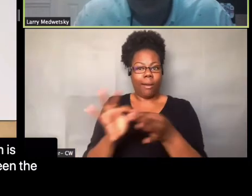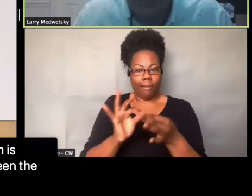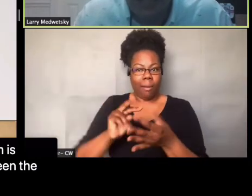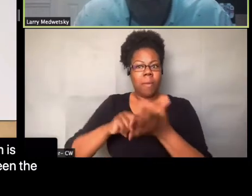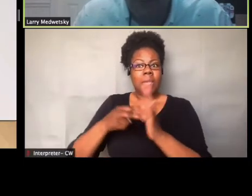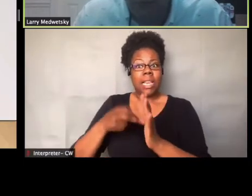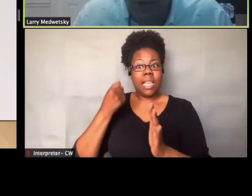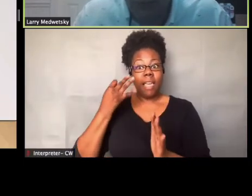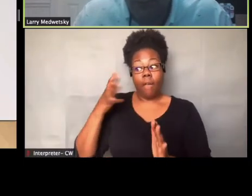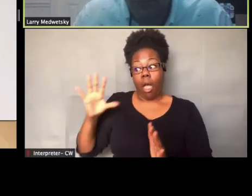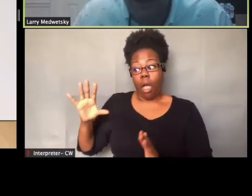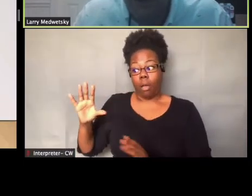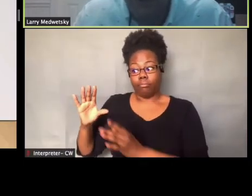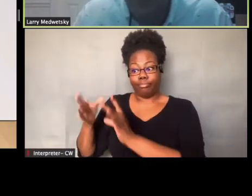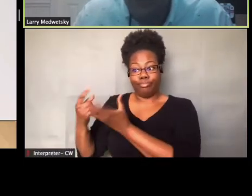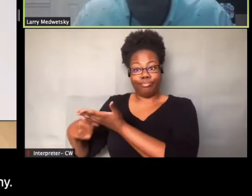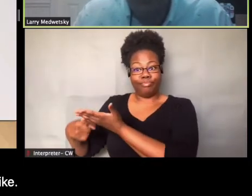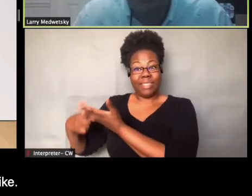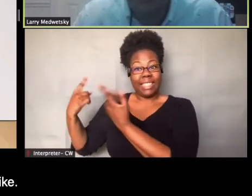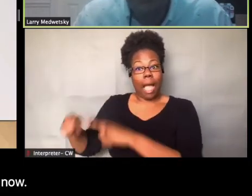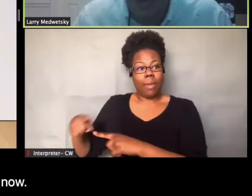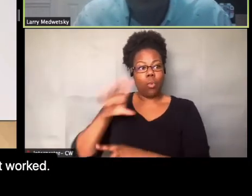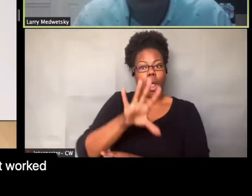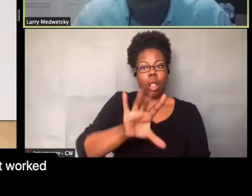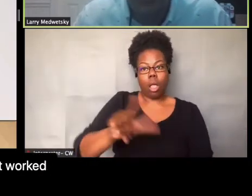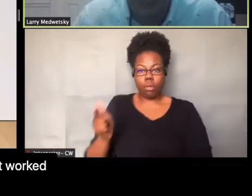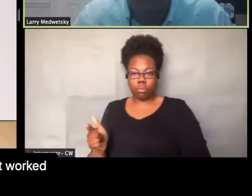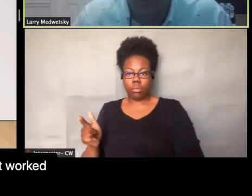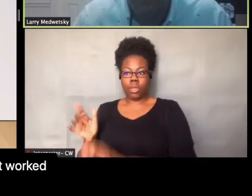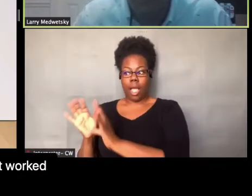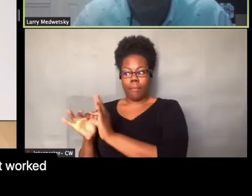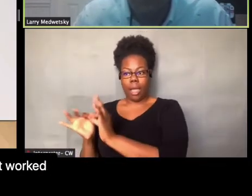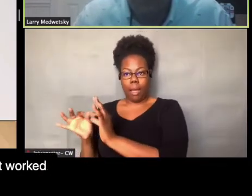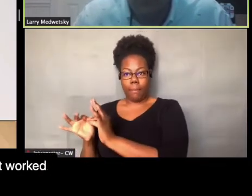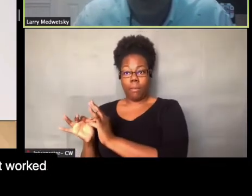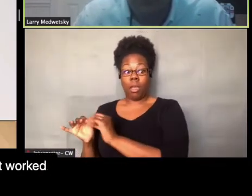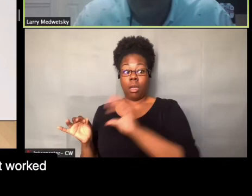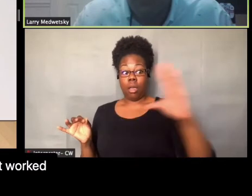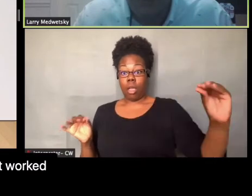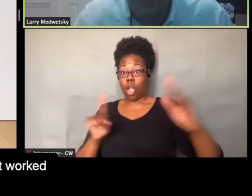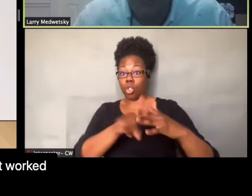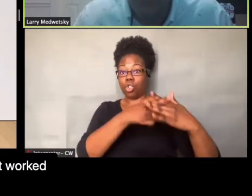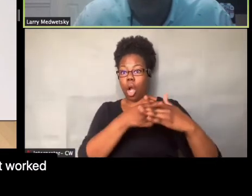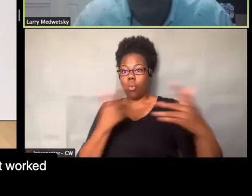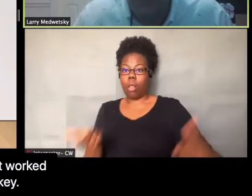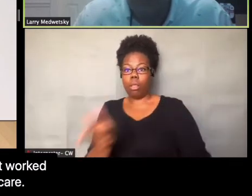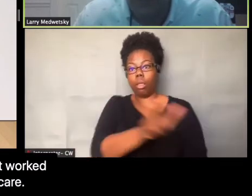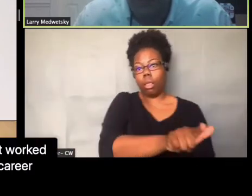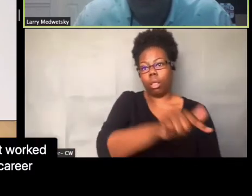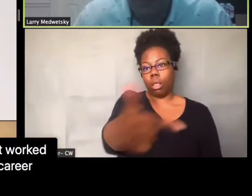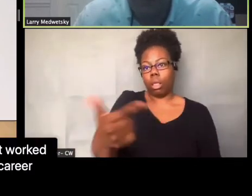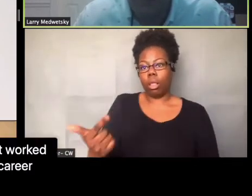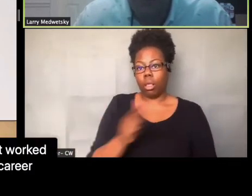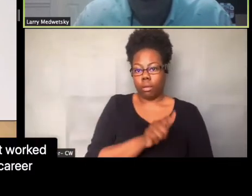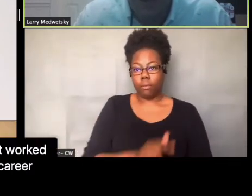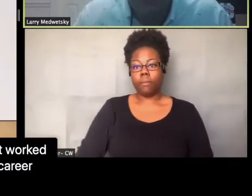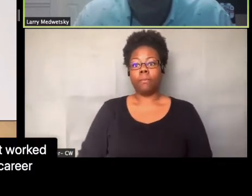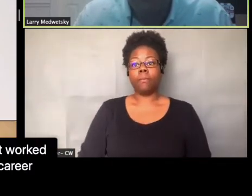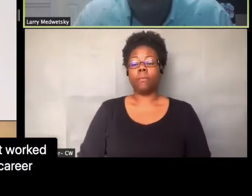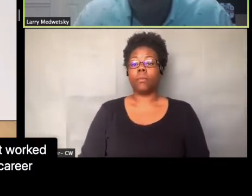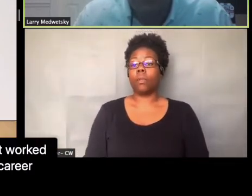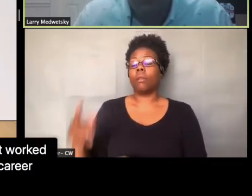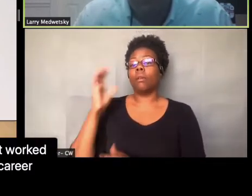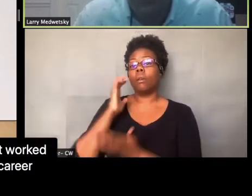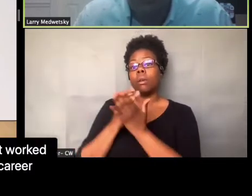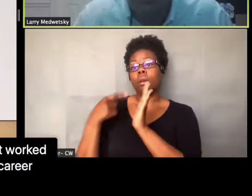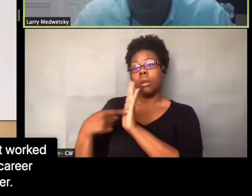So here's an example of the Roger table mic networked and in action. So you have one Roger table mic here, one here, one here. And then